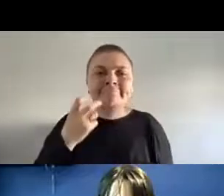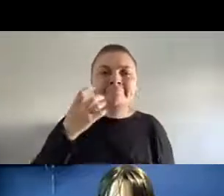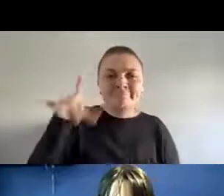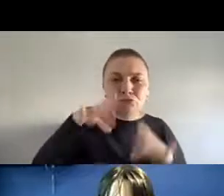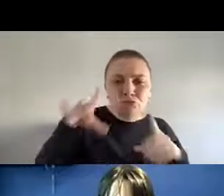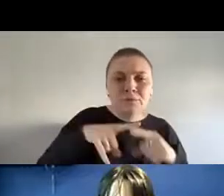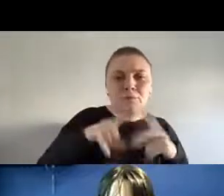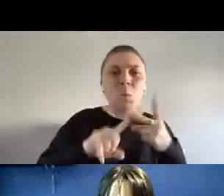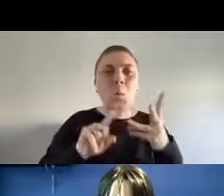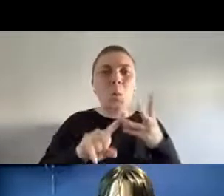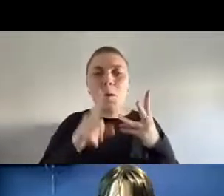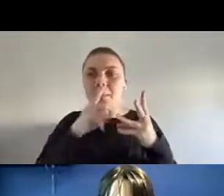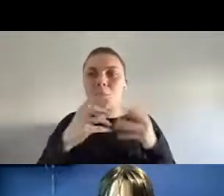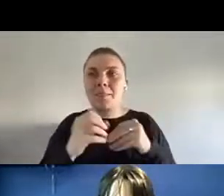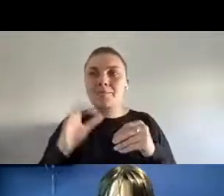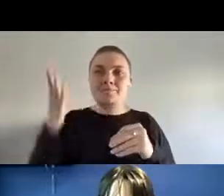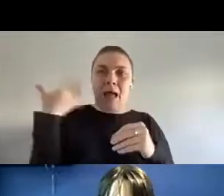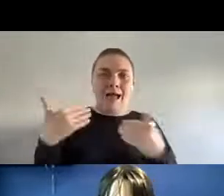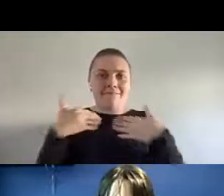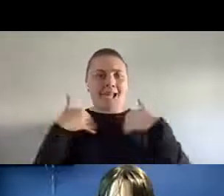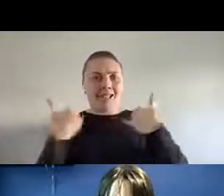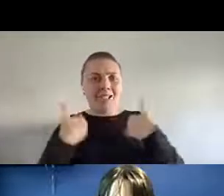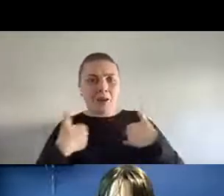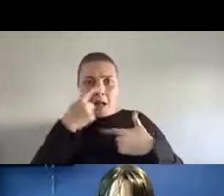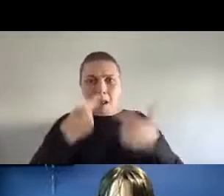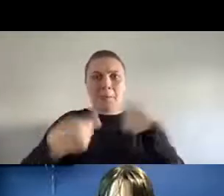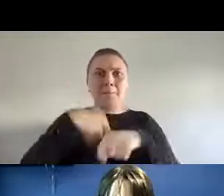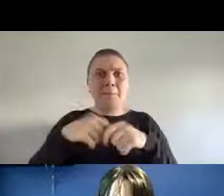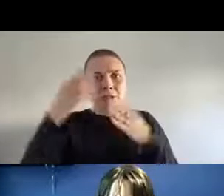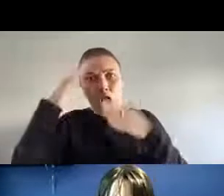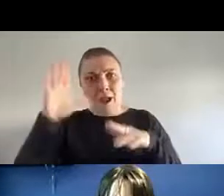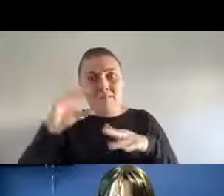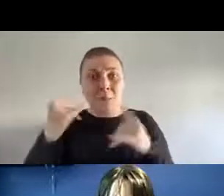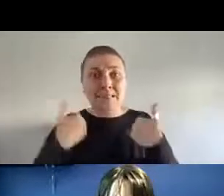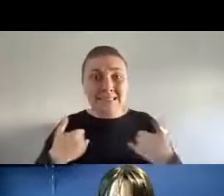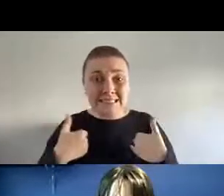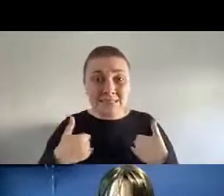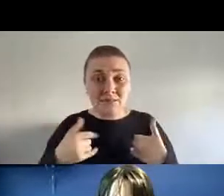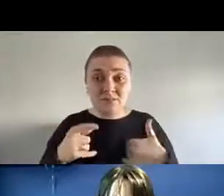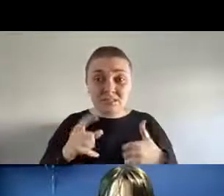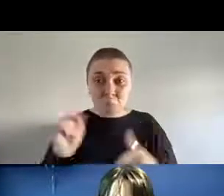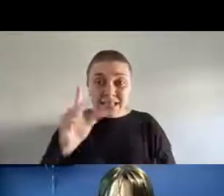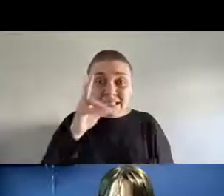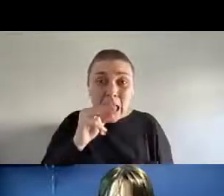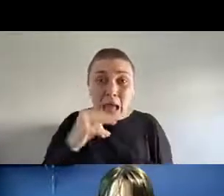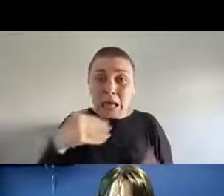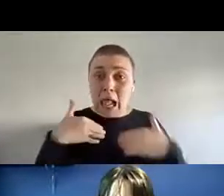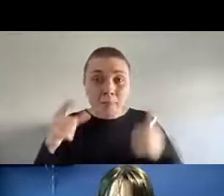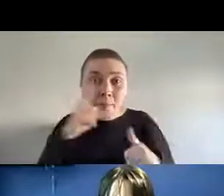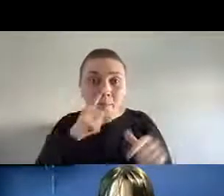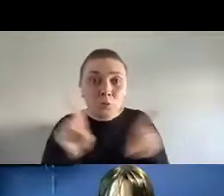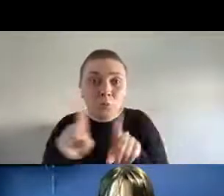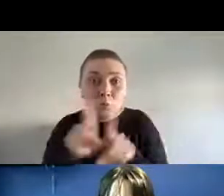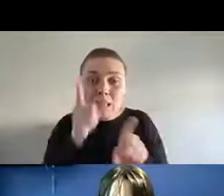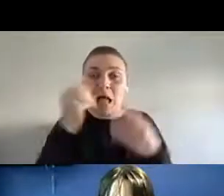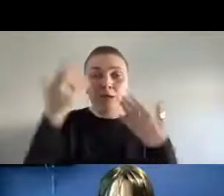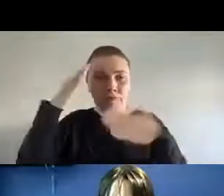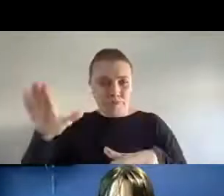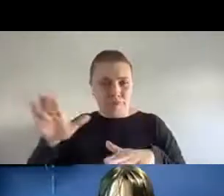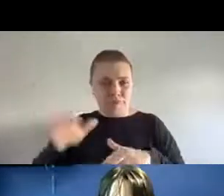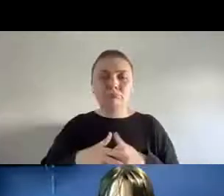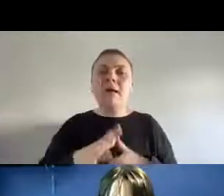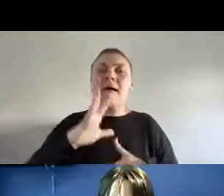with pre-existing health conditions that could die from the disease. It was actually also young and healthy people. And the way that the